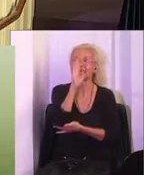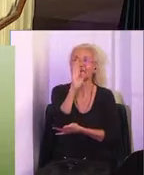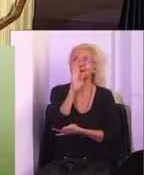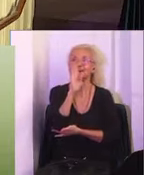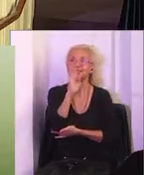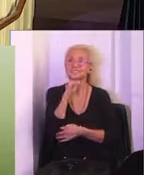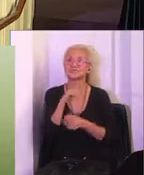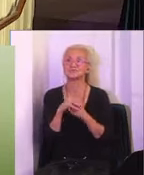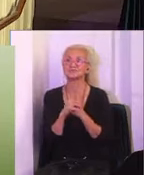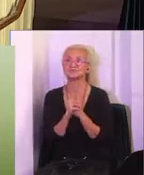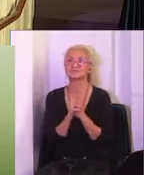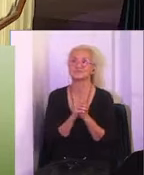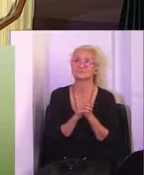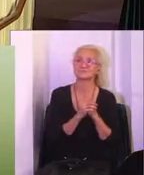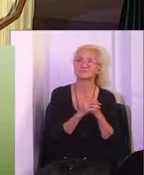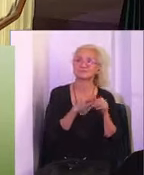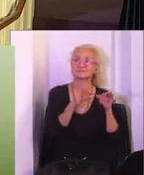God.